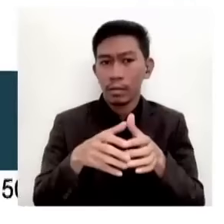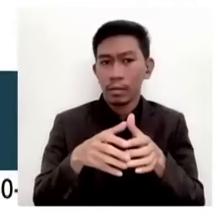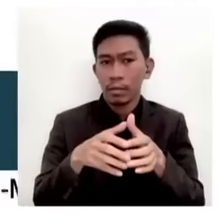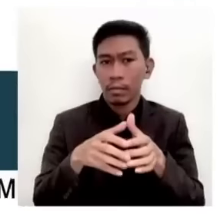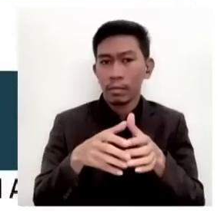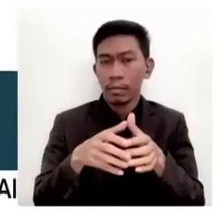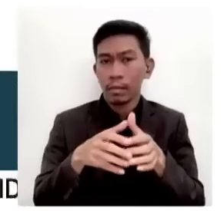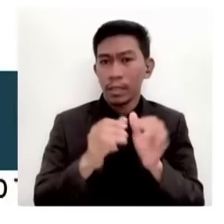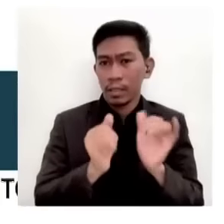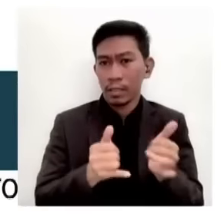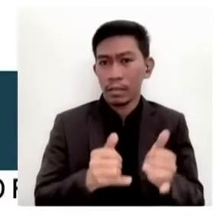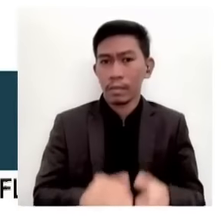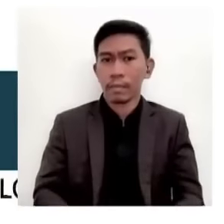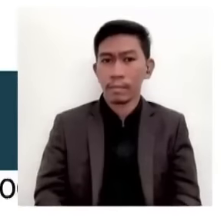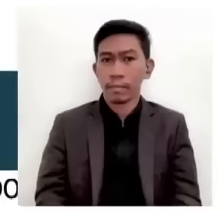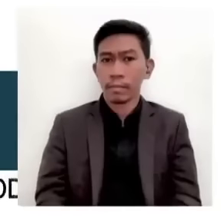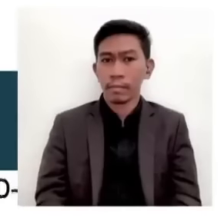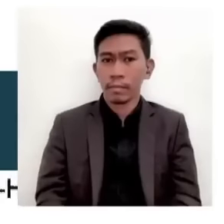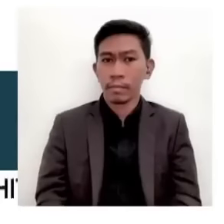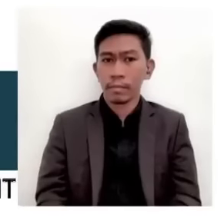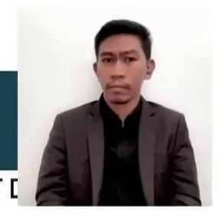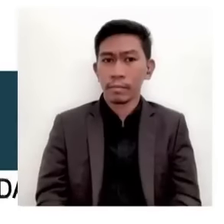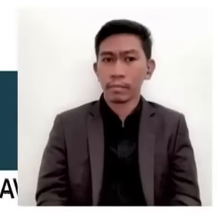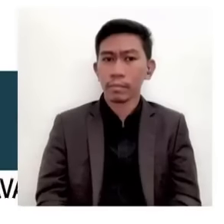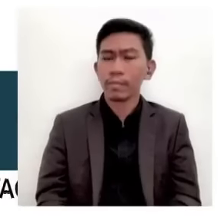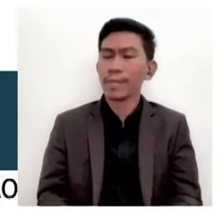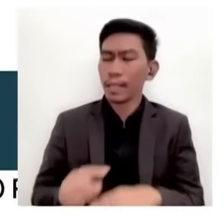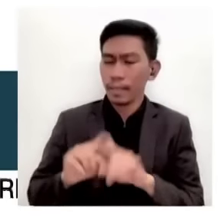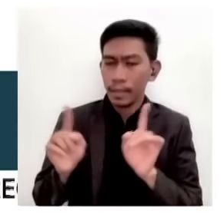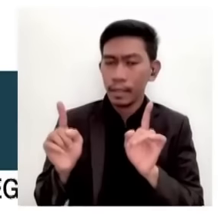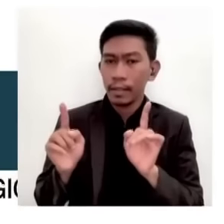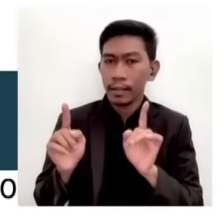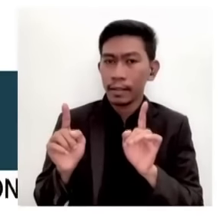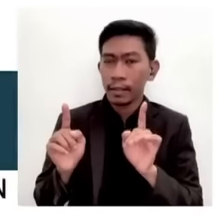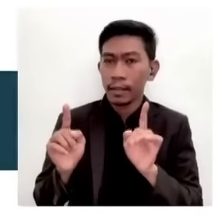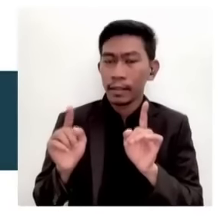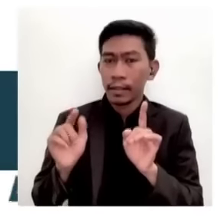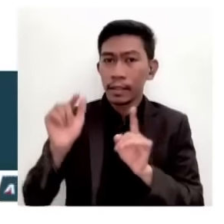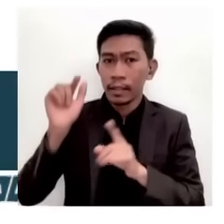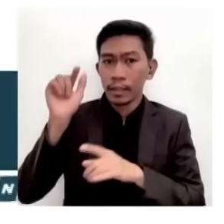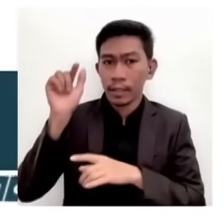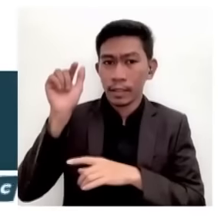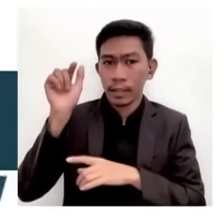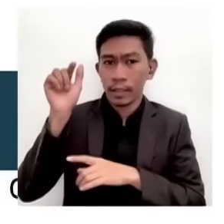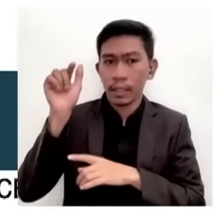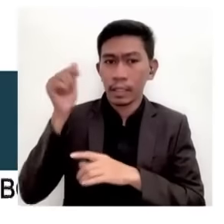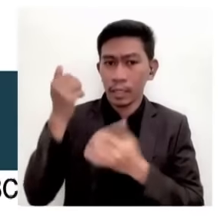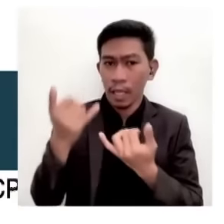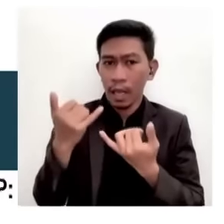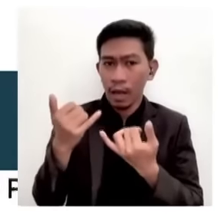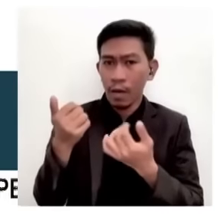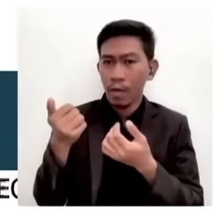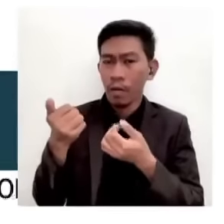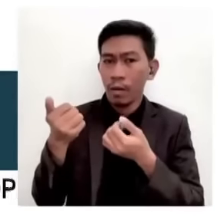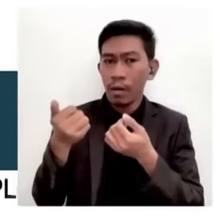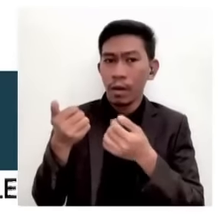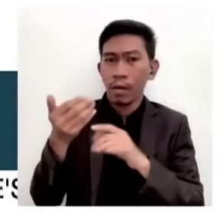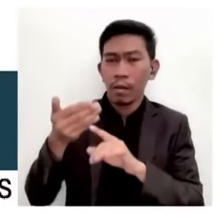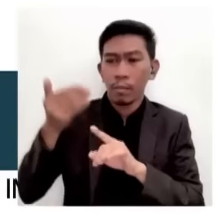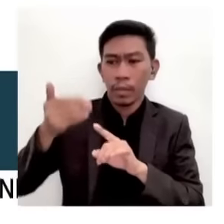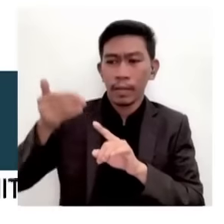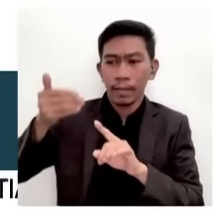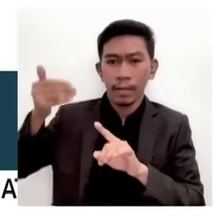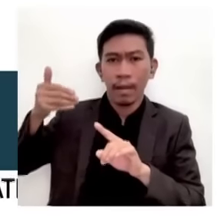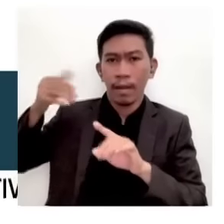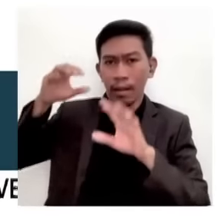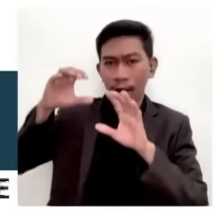But this government, or there were governments or administrations that came before this, and